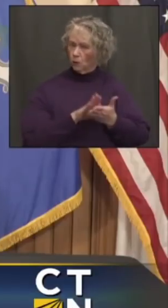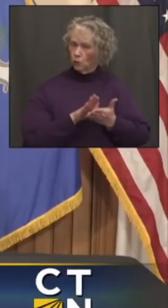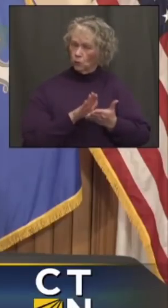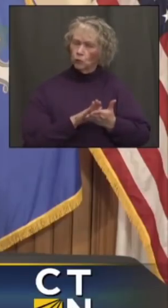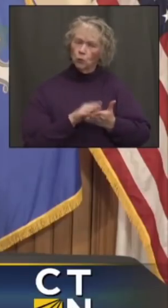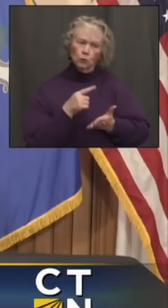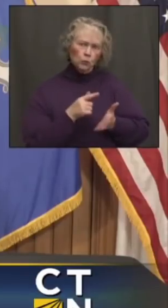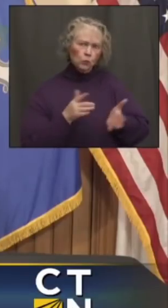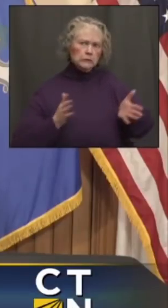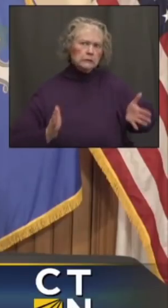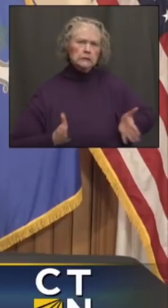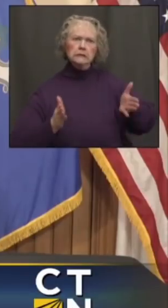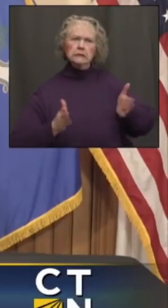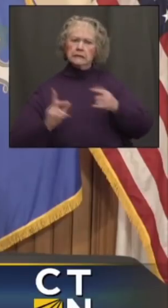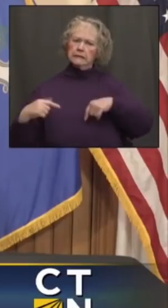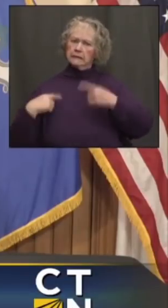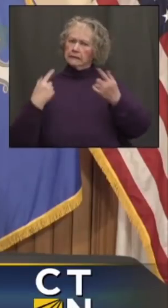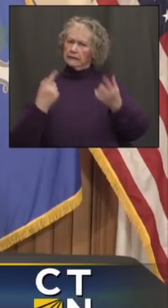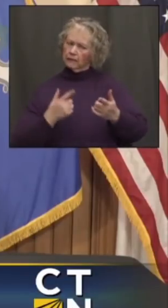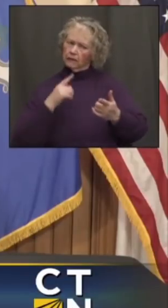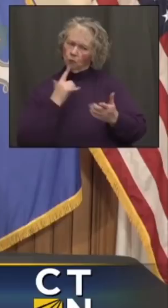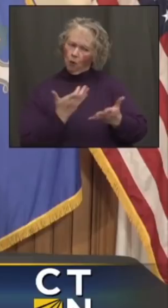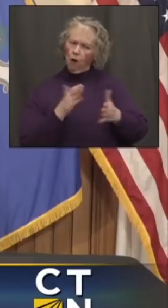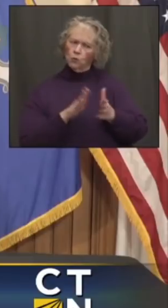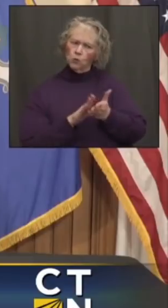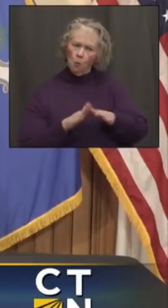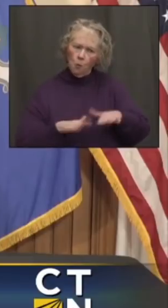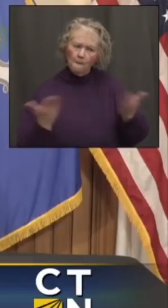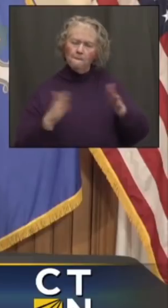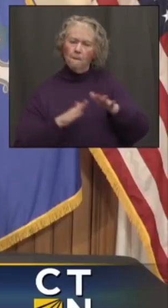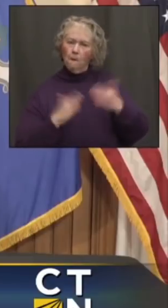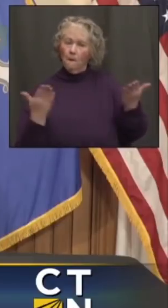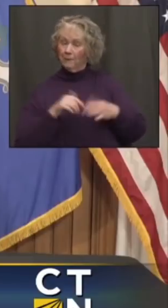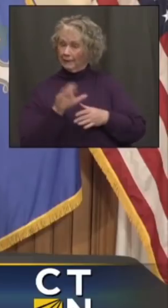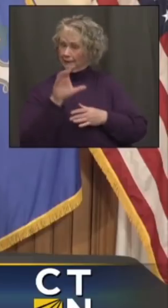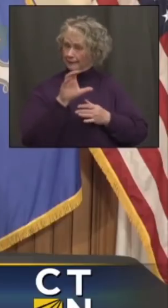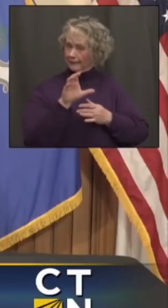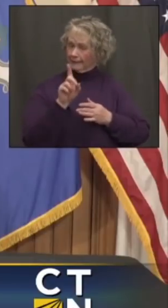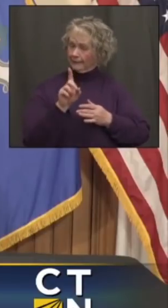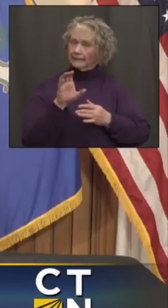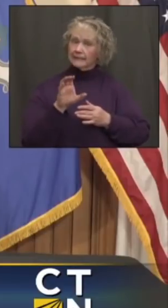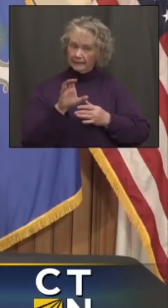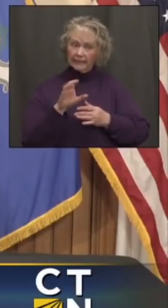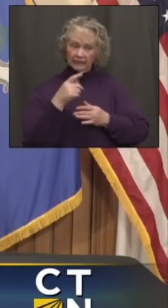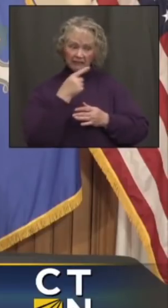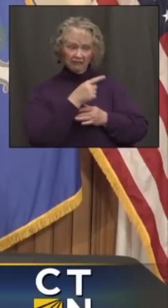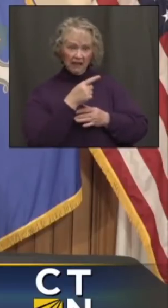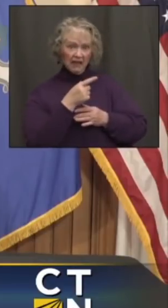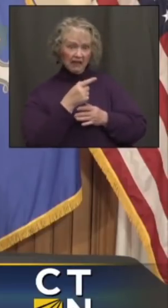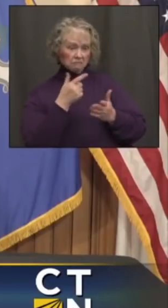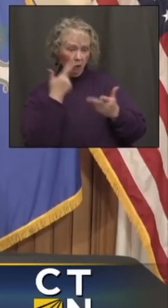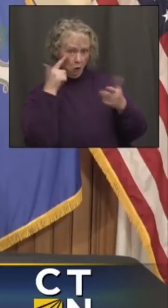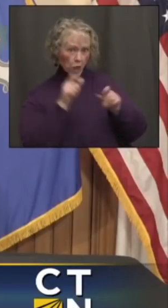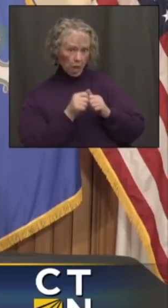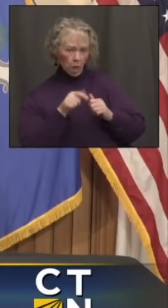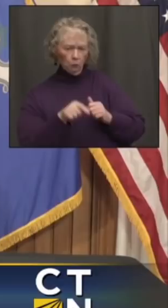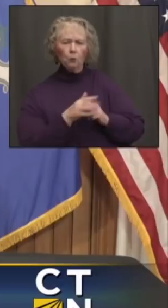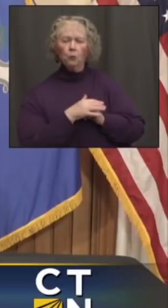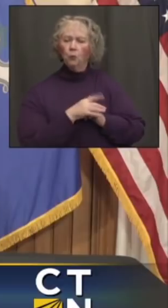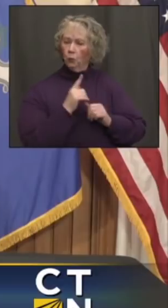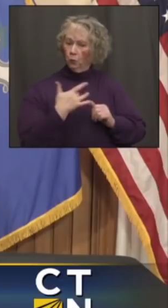Deirdre, Josh, and Paul, myself. Channel 3 Eyewitness News. Yes, Governor, kind of just staying on